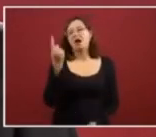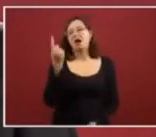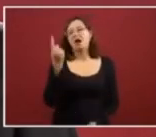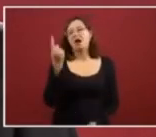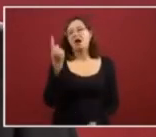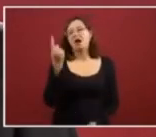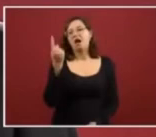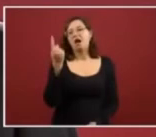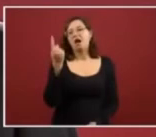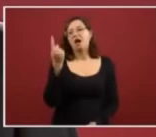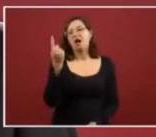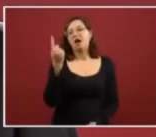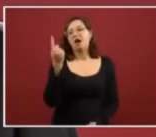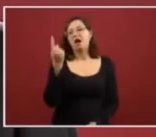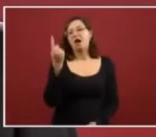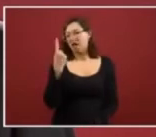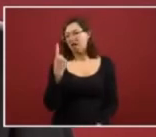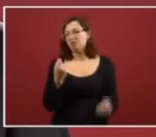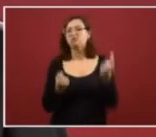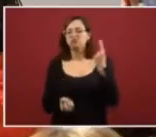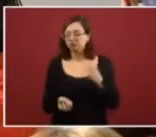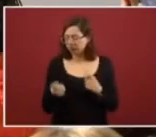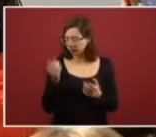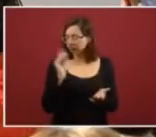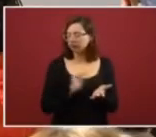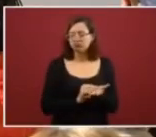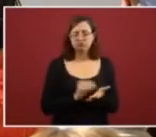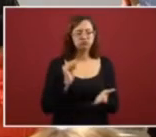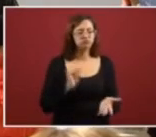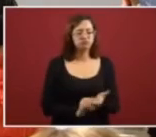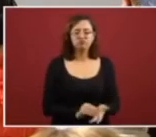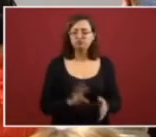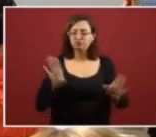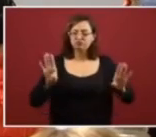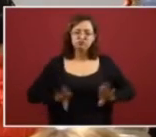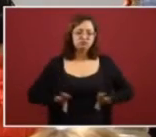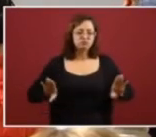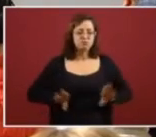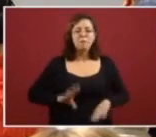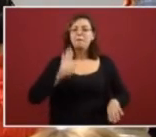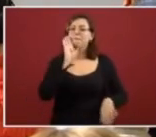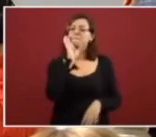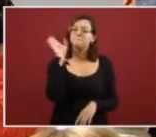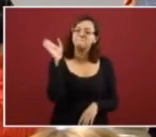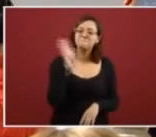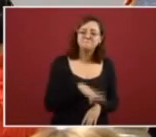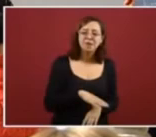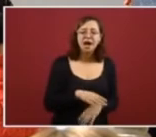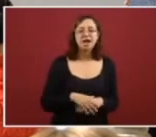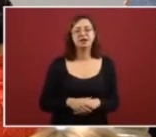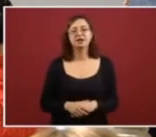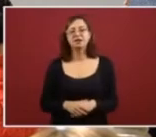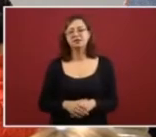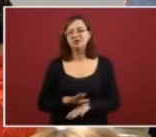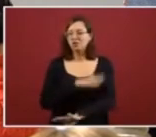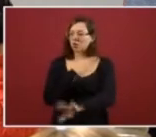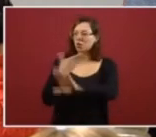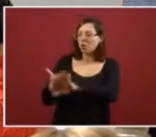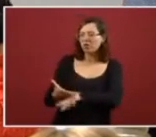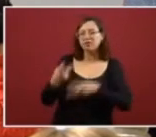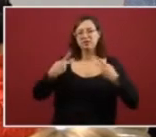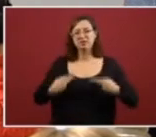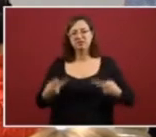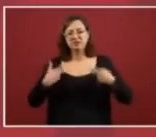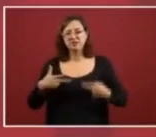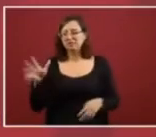Antidemocráticas. That are anti-democratic. Hay actitudes. There are attitudes.